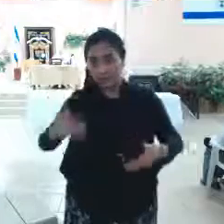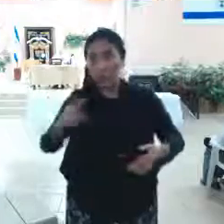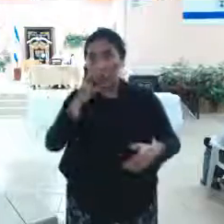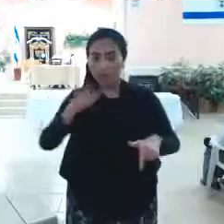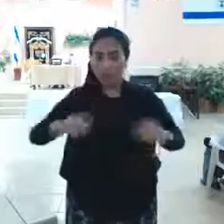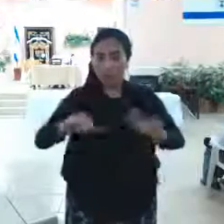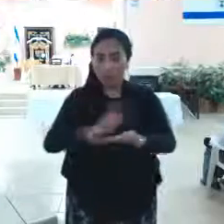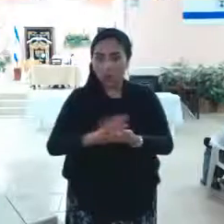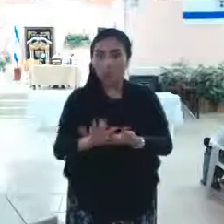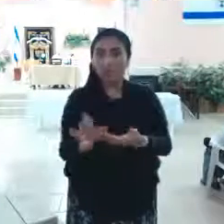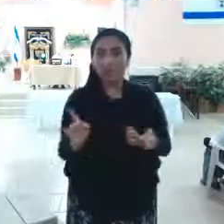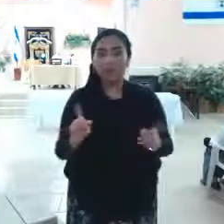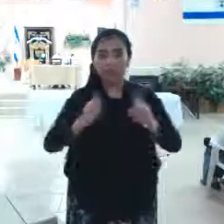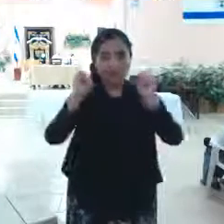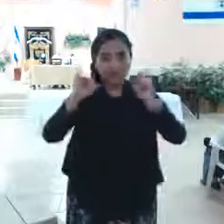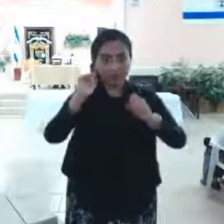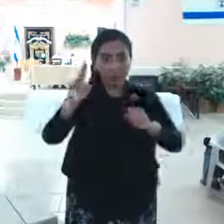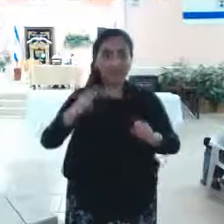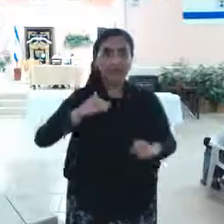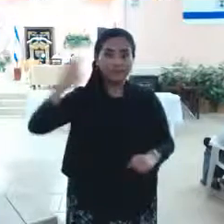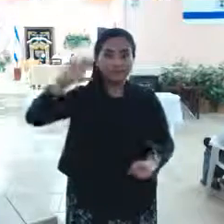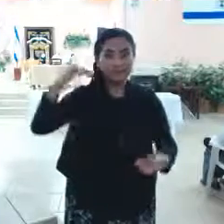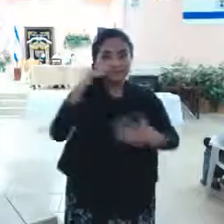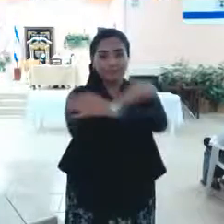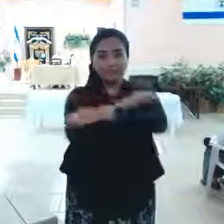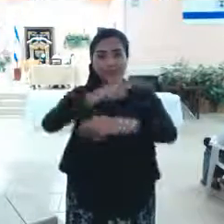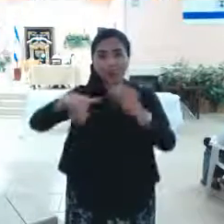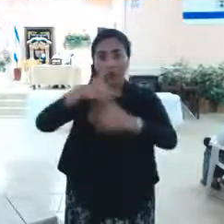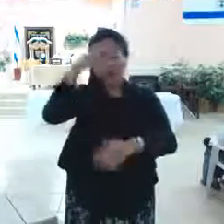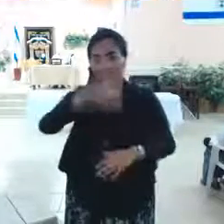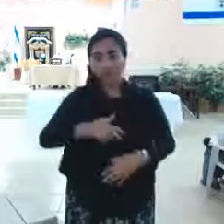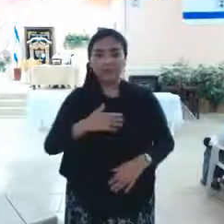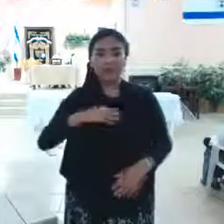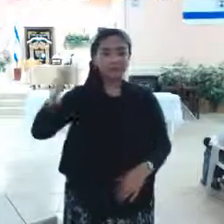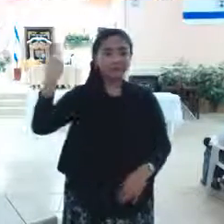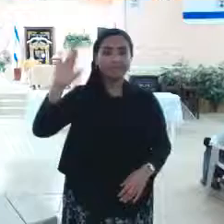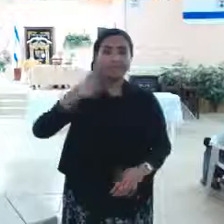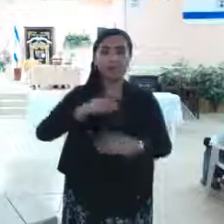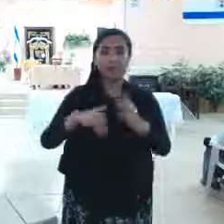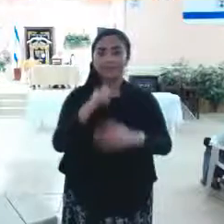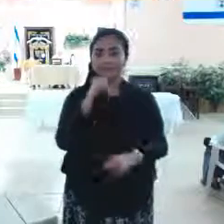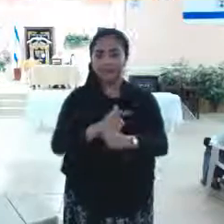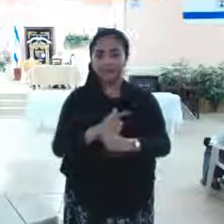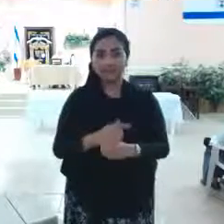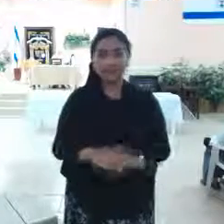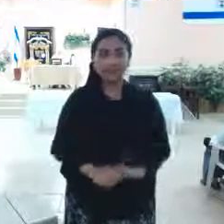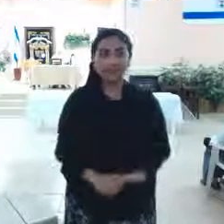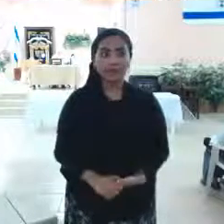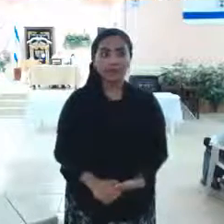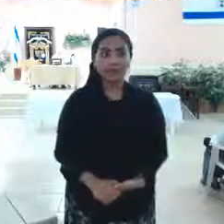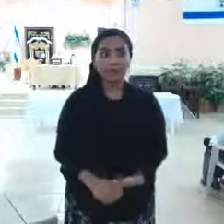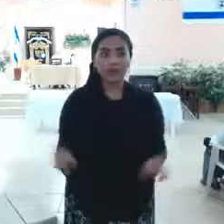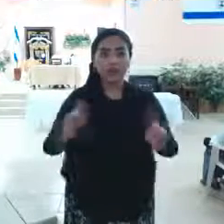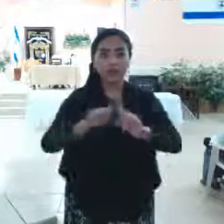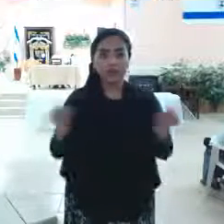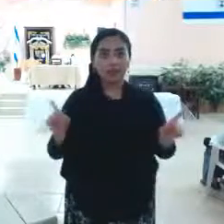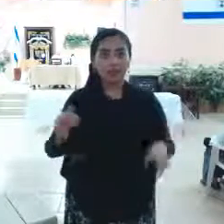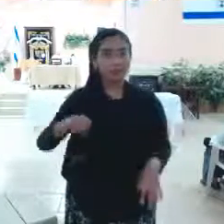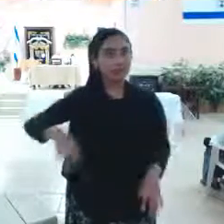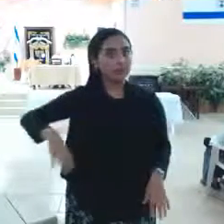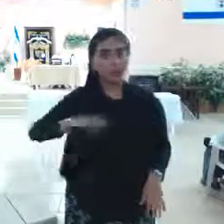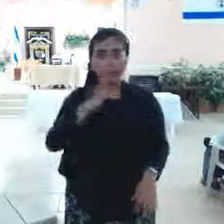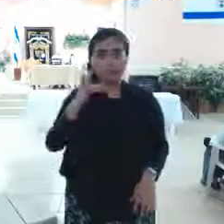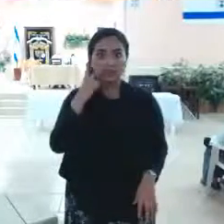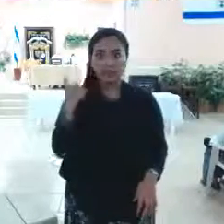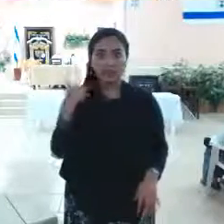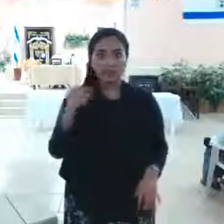aside all of the brothers that have came, that they keep themselves in holiness, and greetings and hugs to all the men, and a respectful greet to the sisters. But